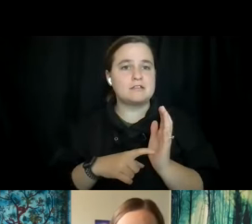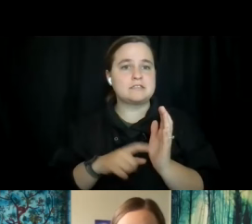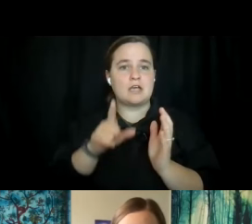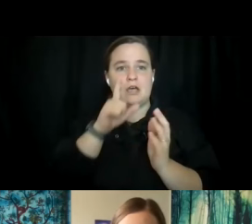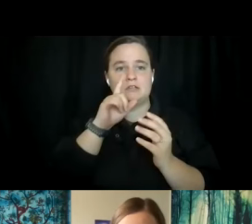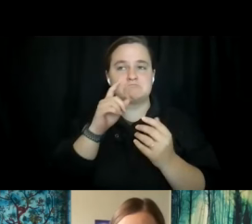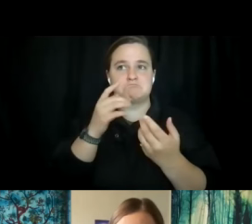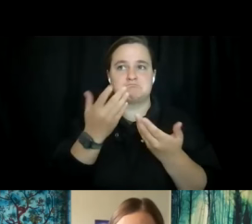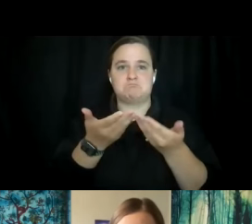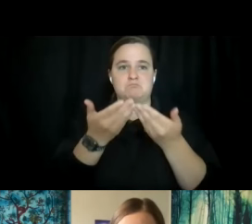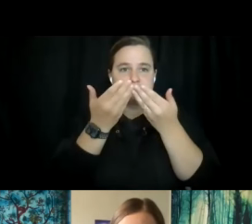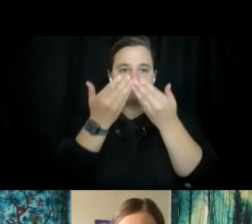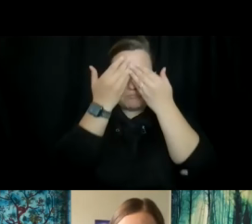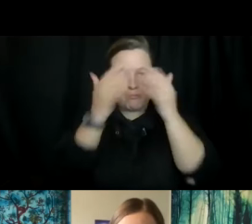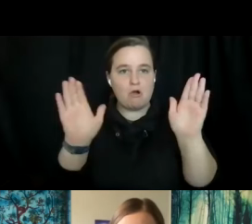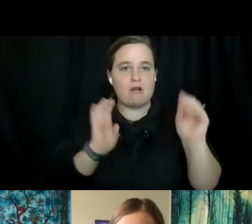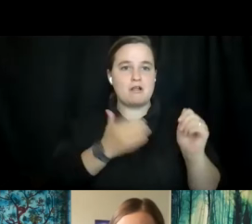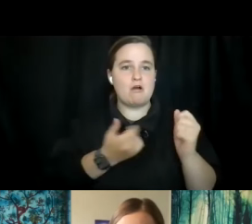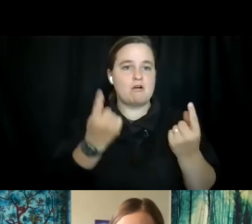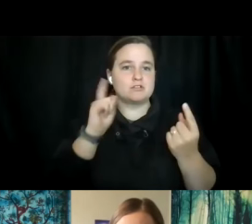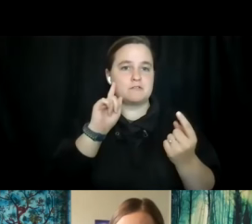our understanding of trauma.